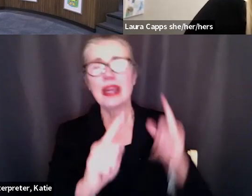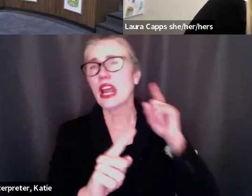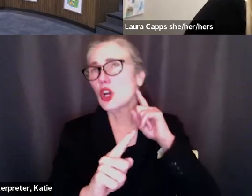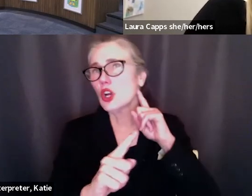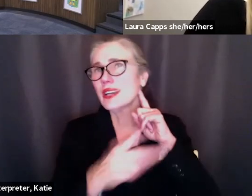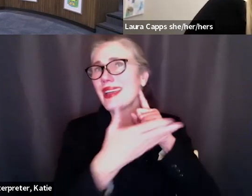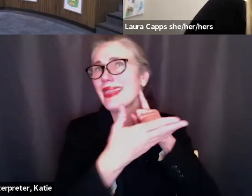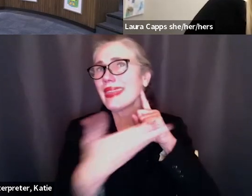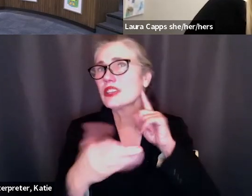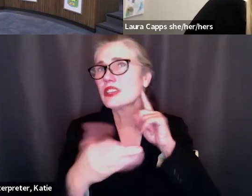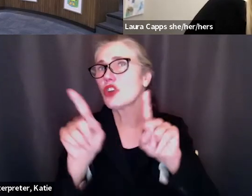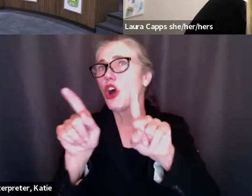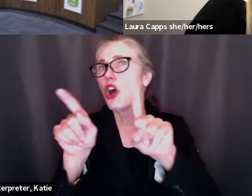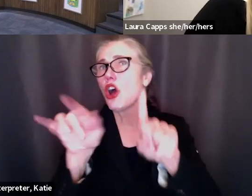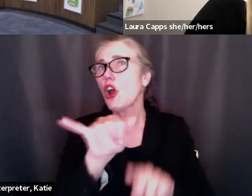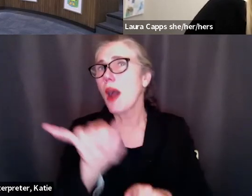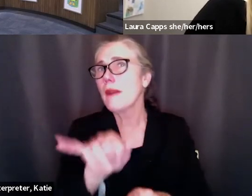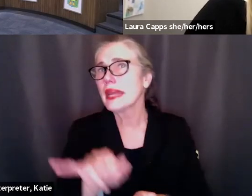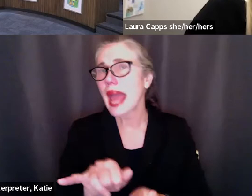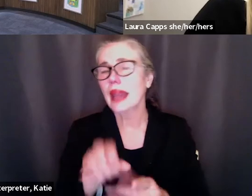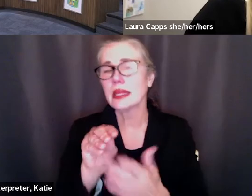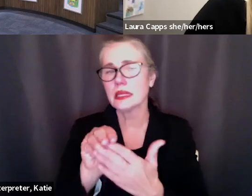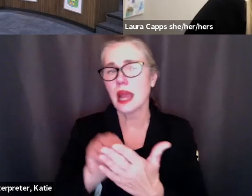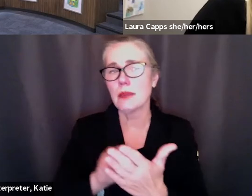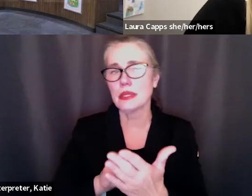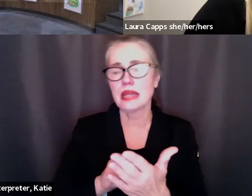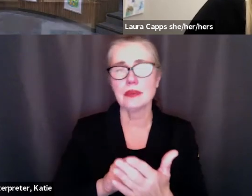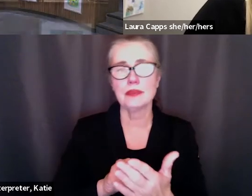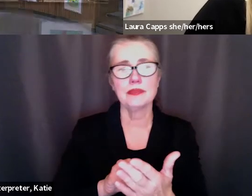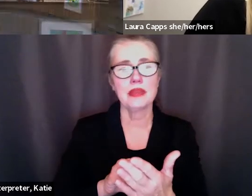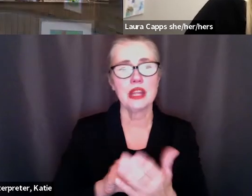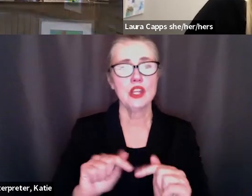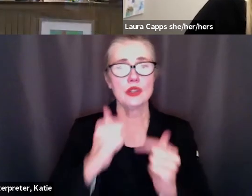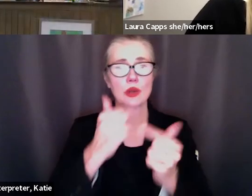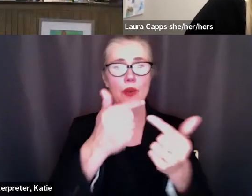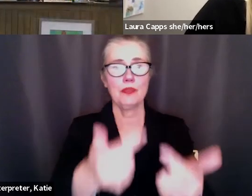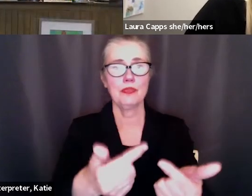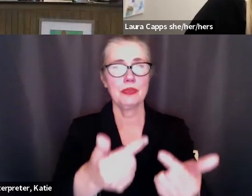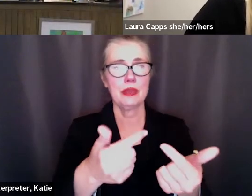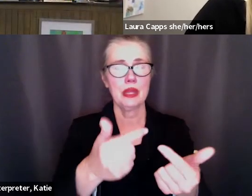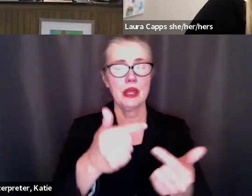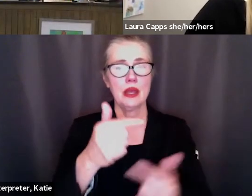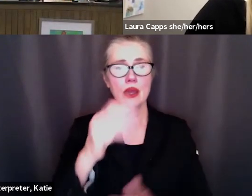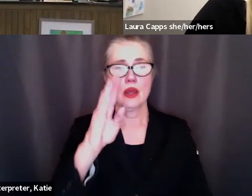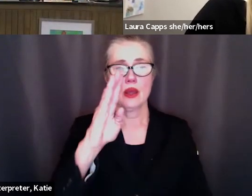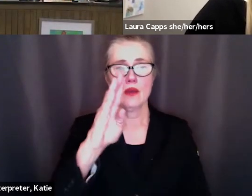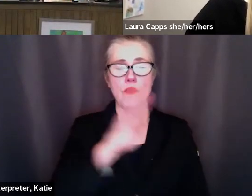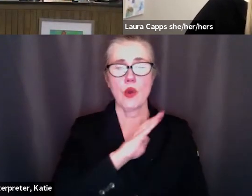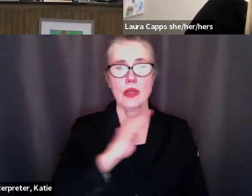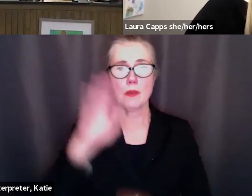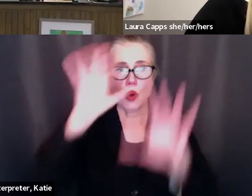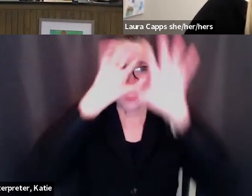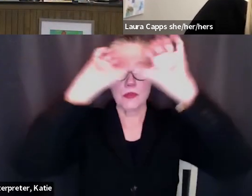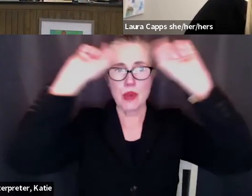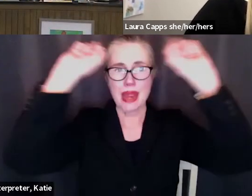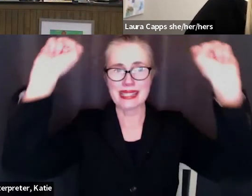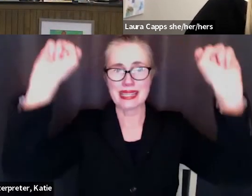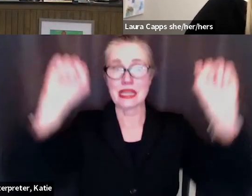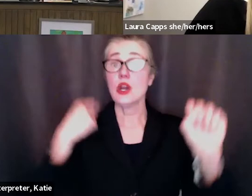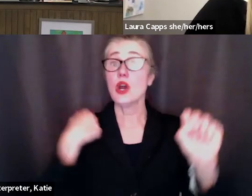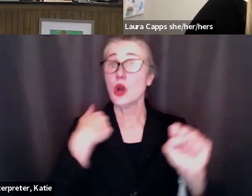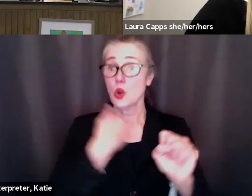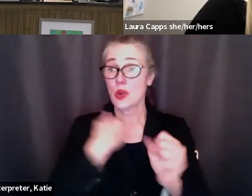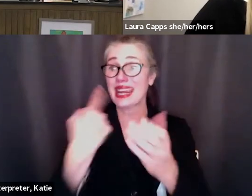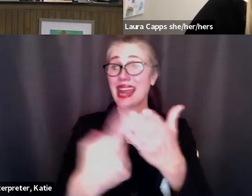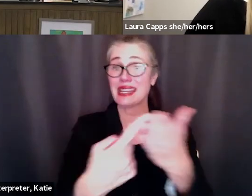and so back to you board president yeah so i guess we can discuss you know coming to a consensus for